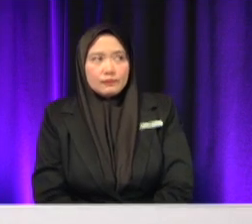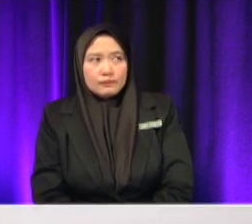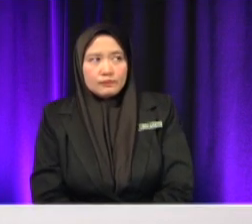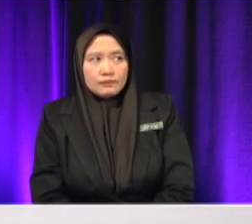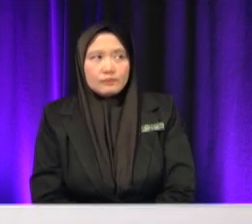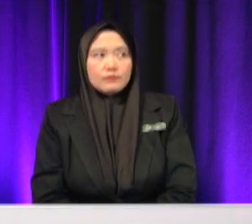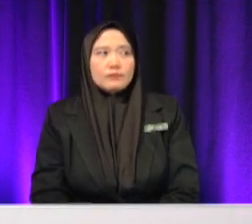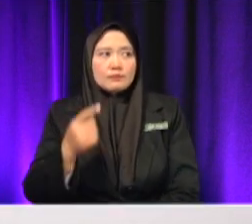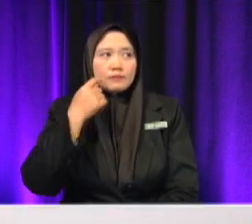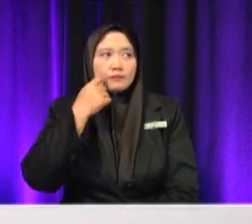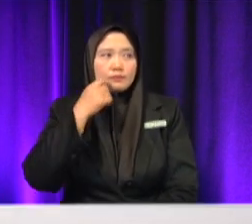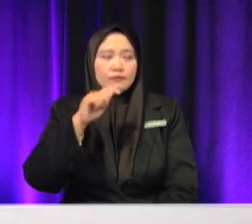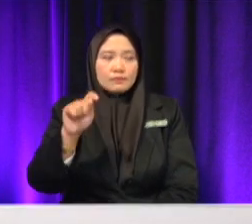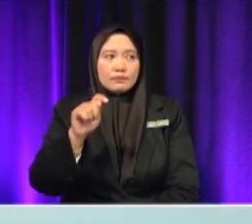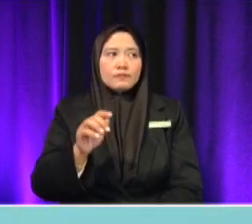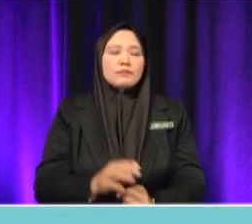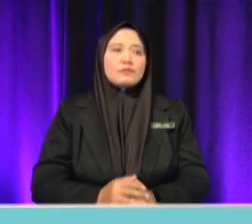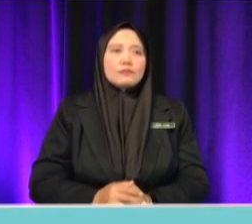The charity now feeds more than